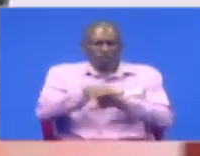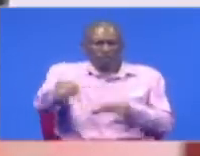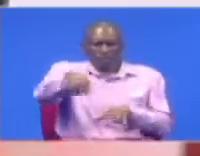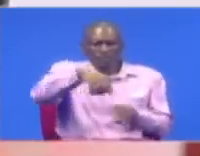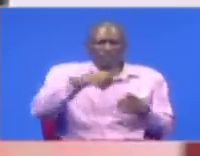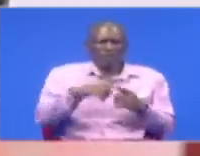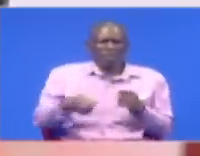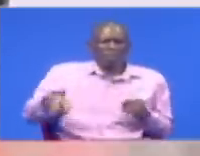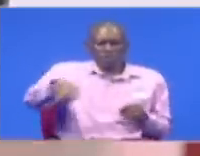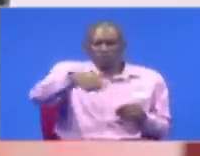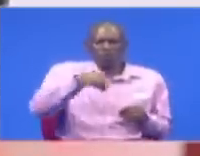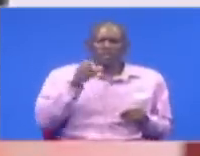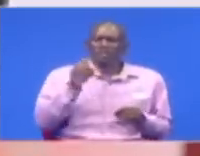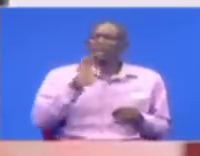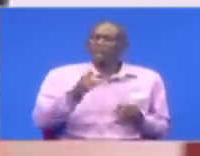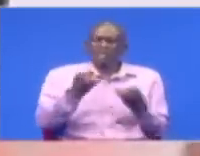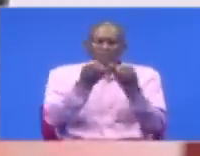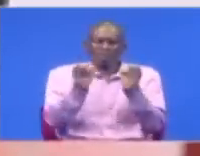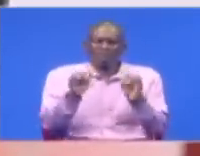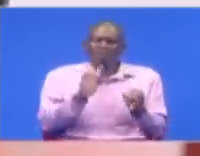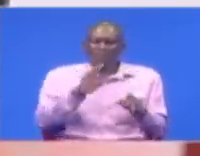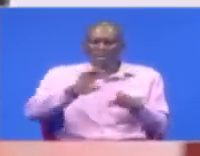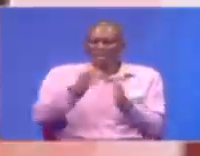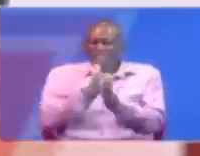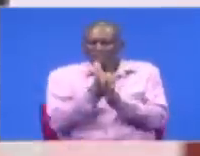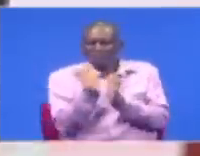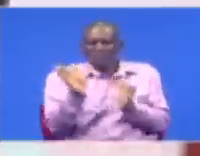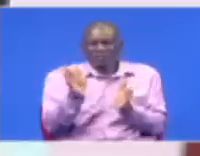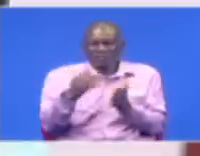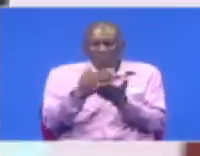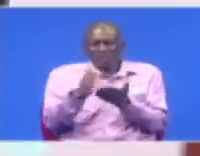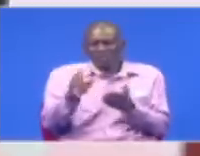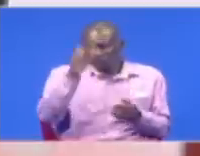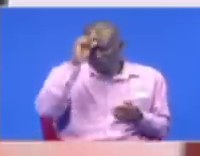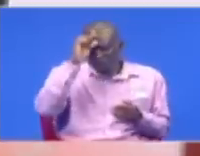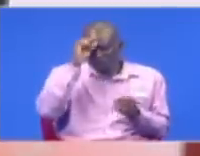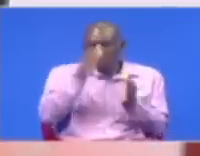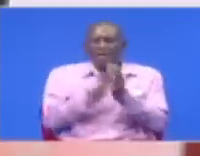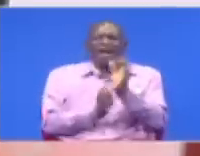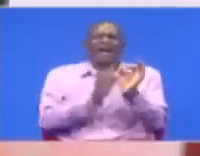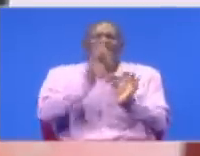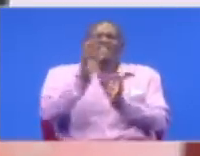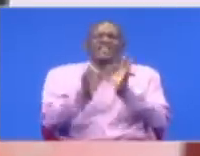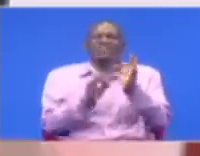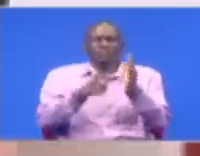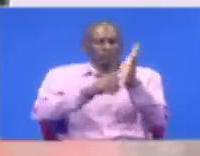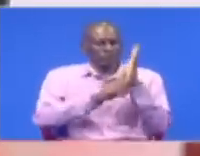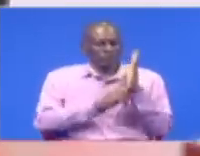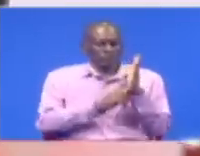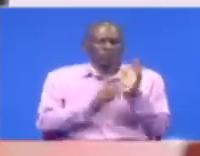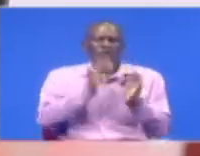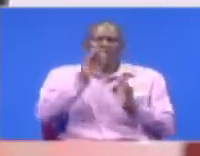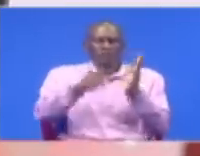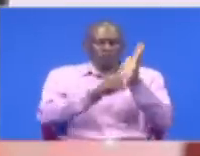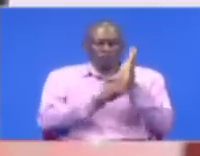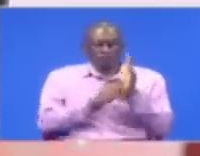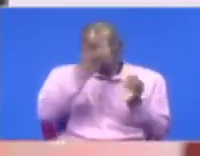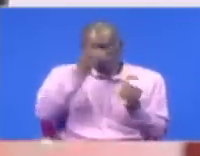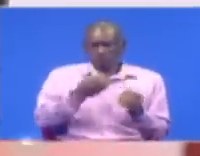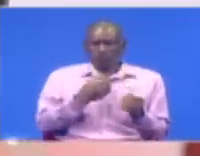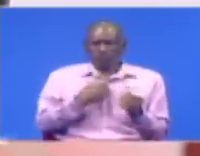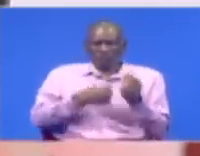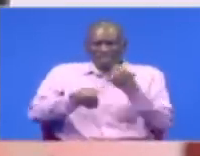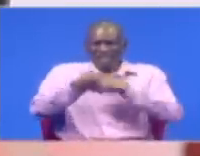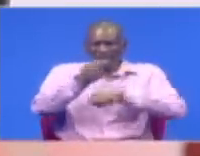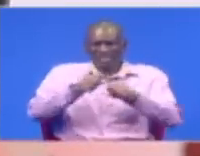shall be independent, being another arm of government. And if, for example, because of having acted